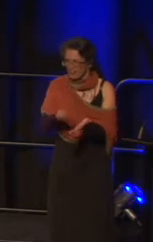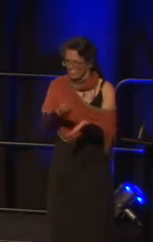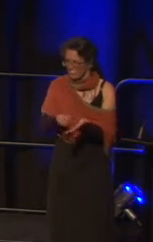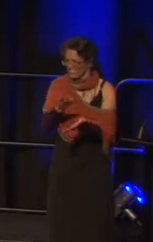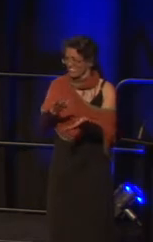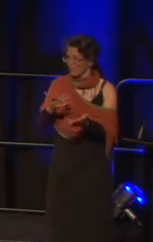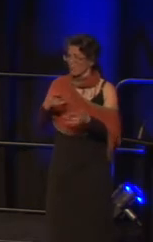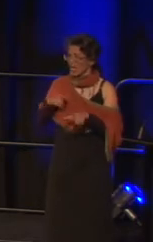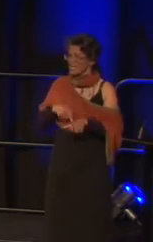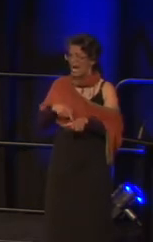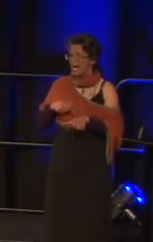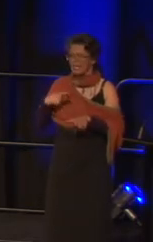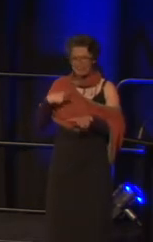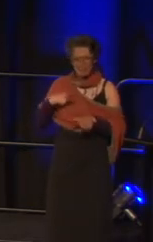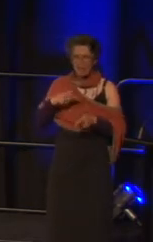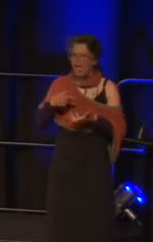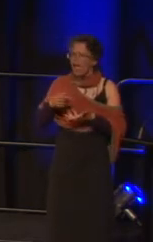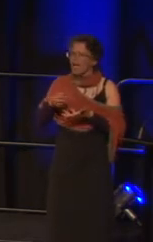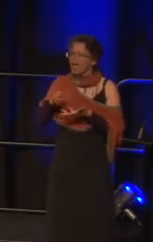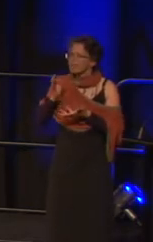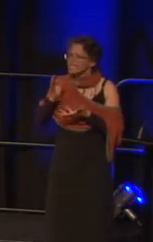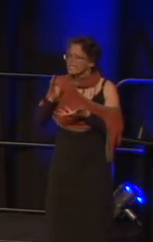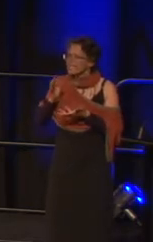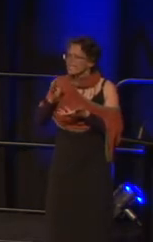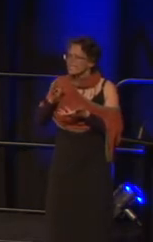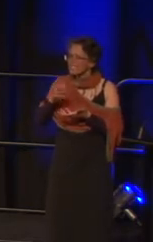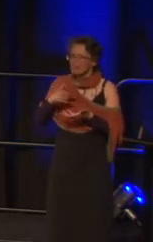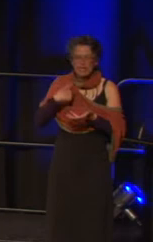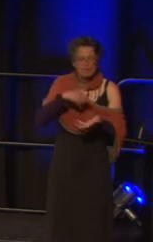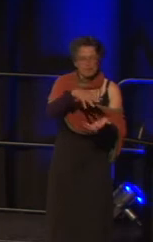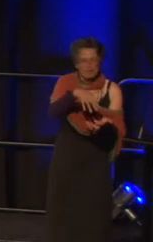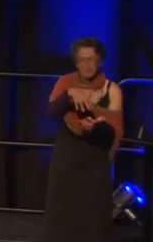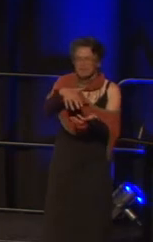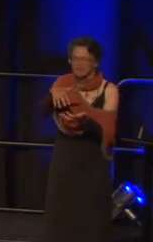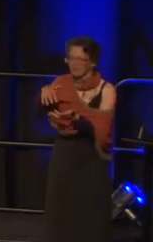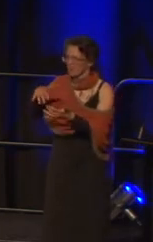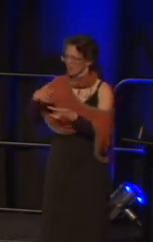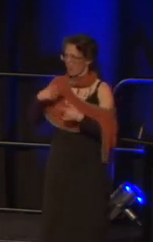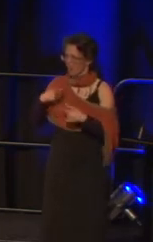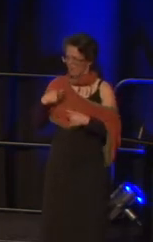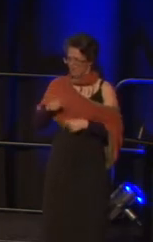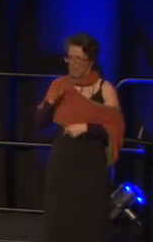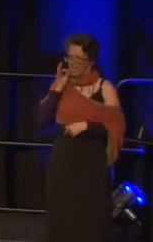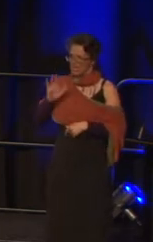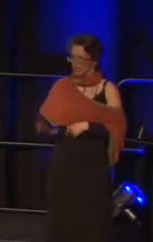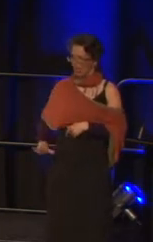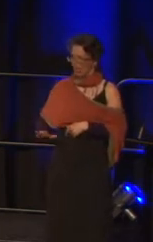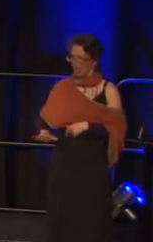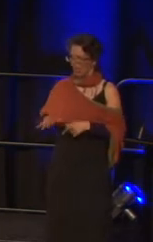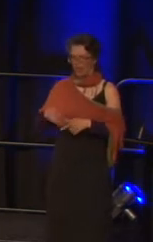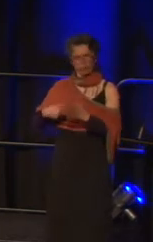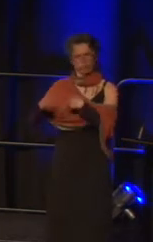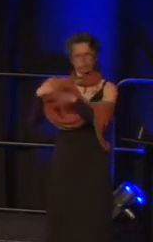going around clearing the teacups at half-time during the housie sessions. So my involvement in sort of political activity goes back a very long